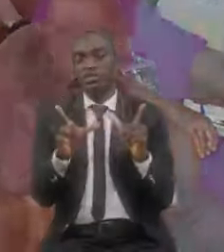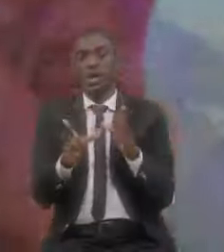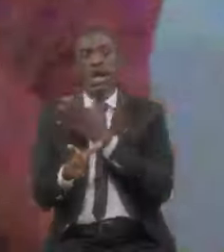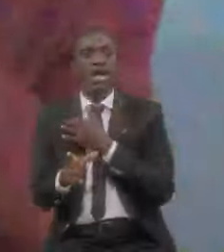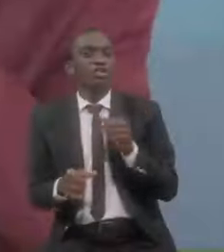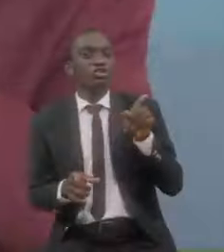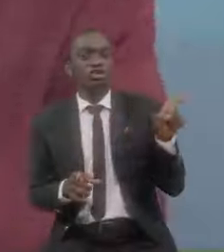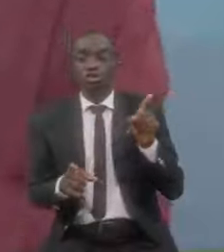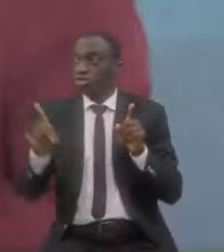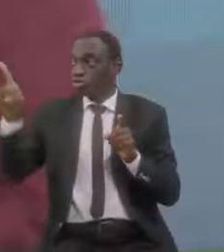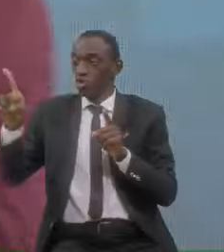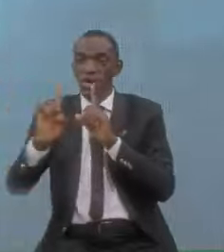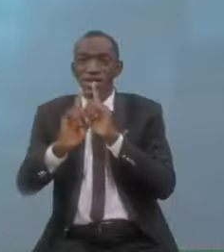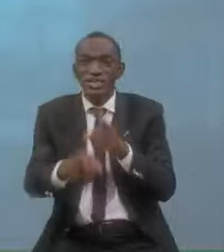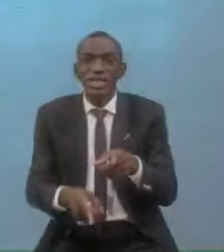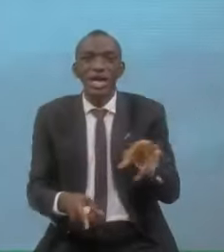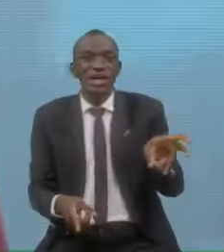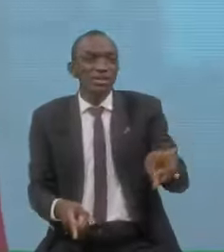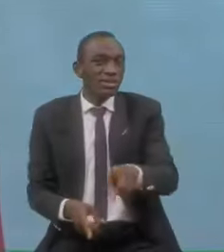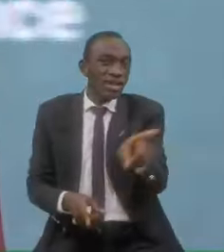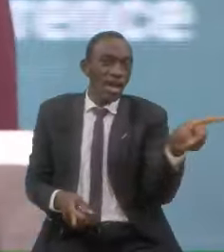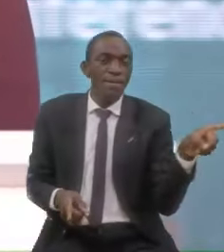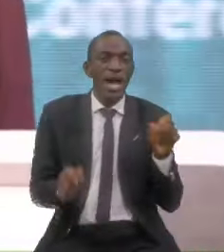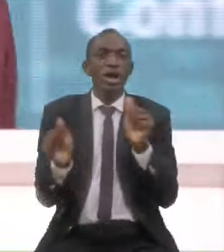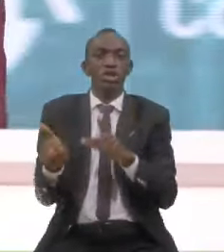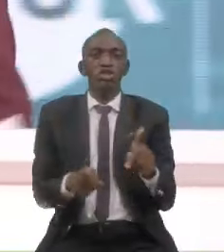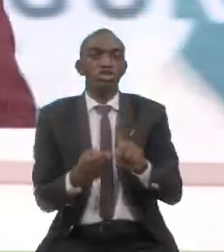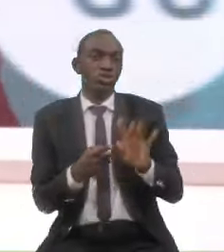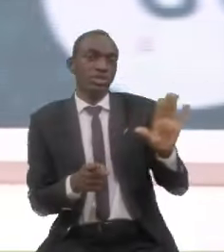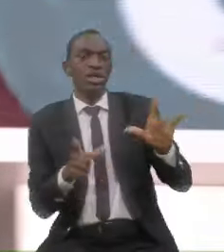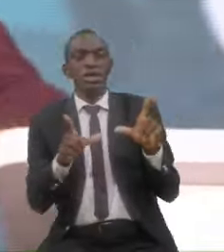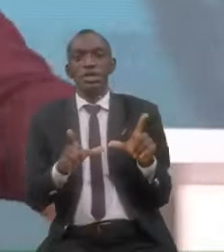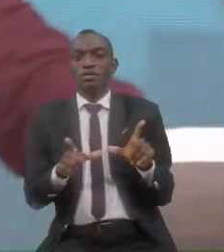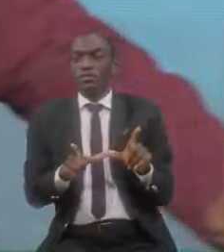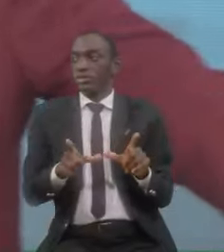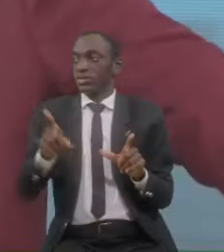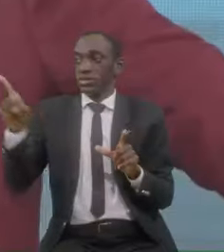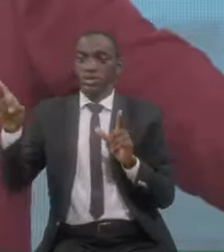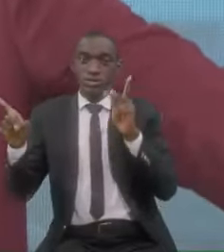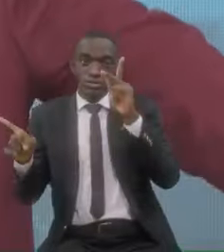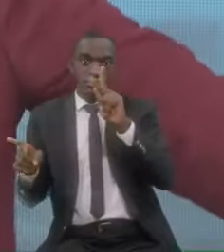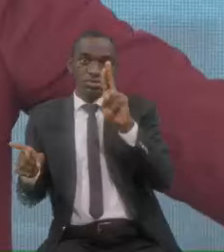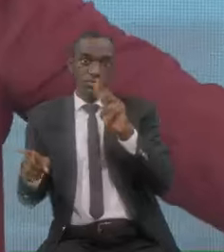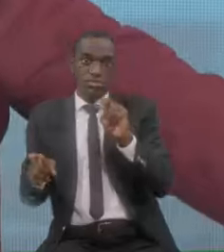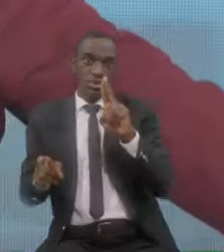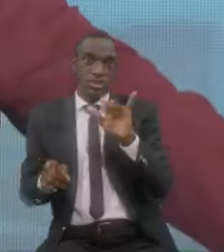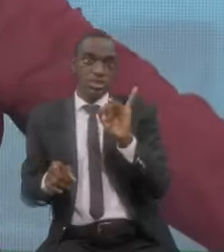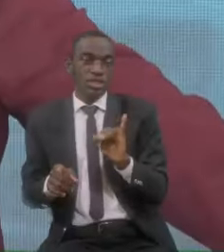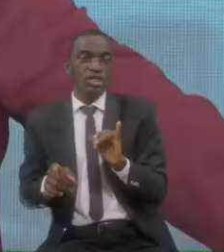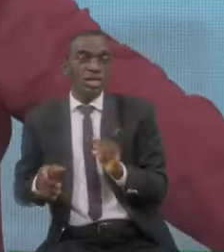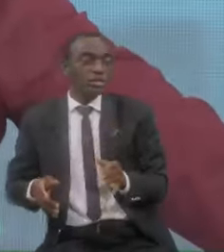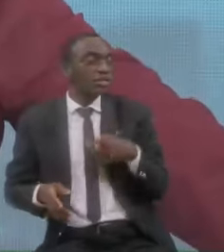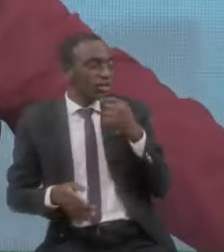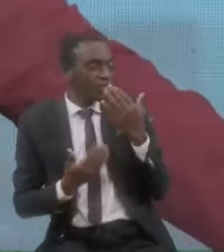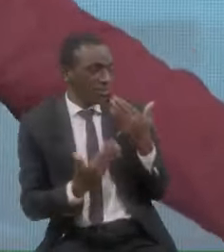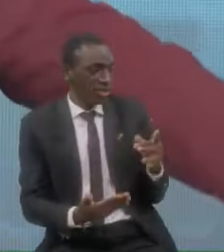their. And so I said, thank you very much. I said, look at the keyboard, the organ there. I